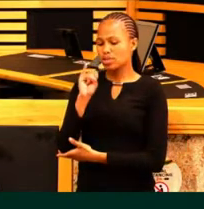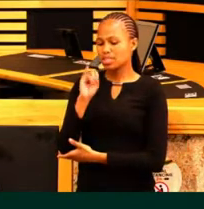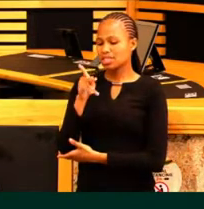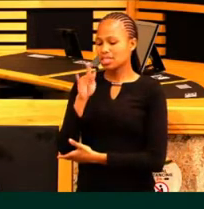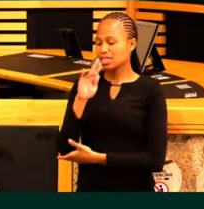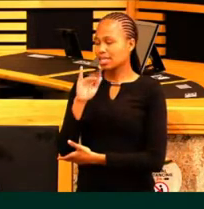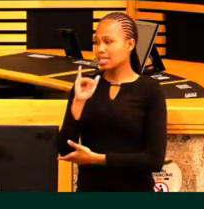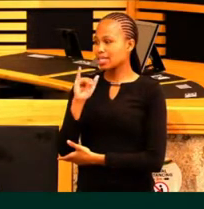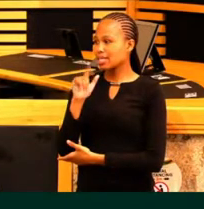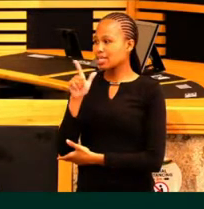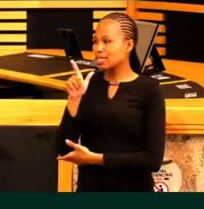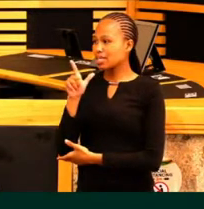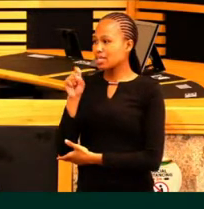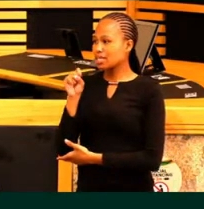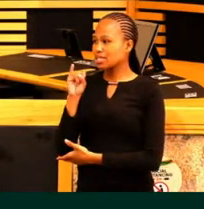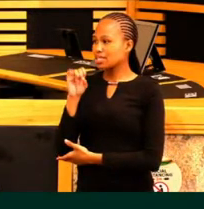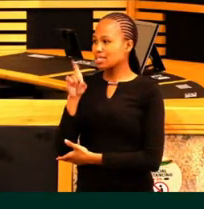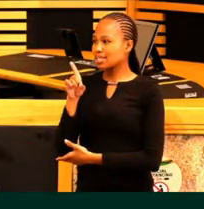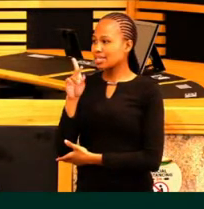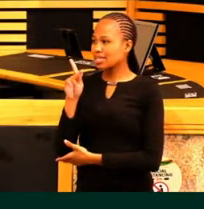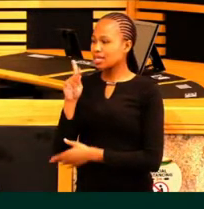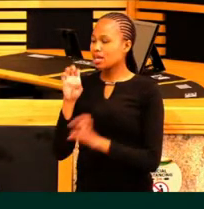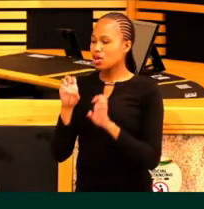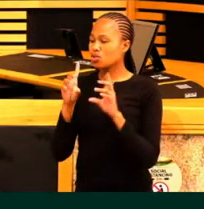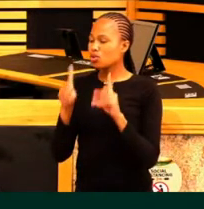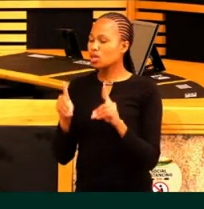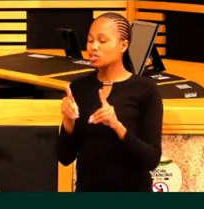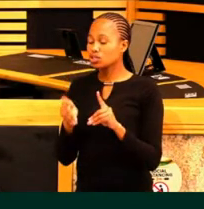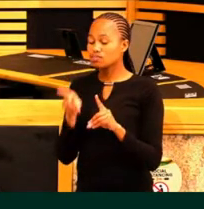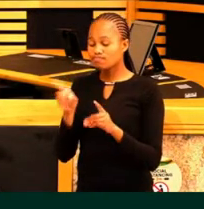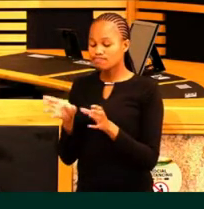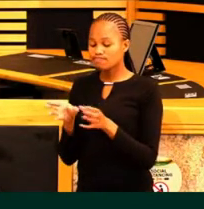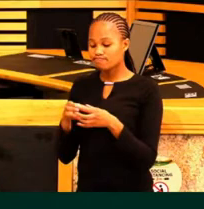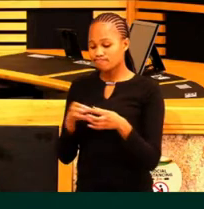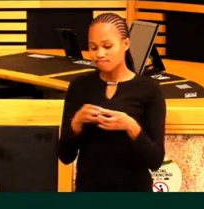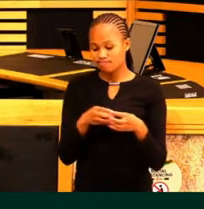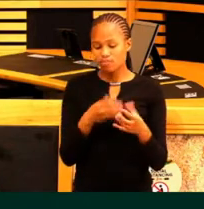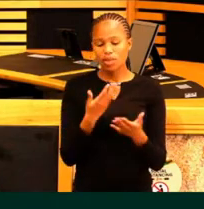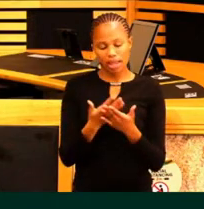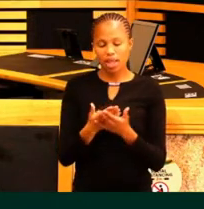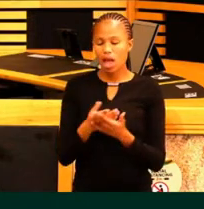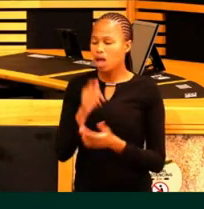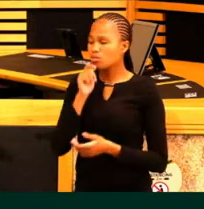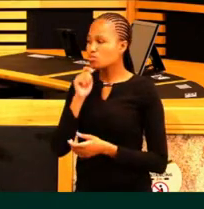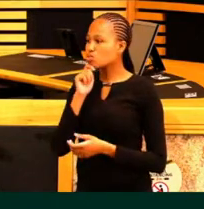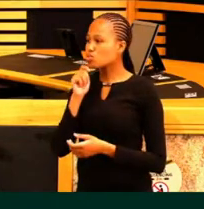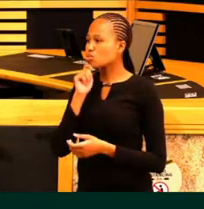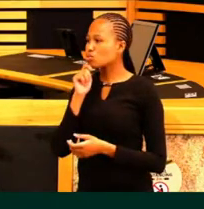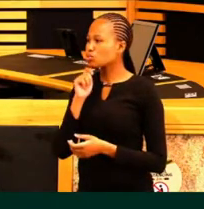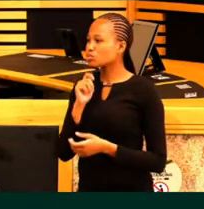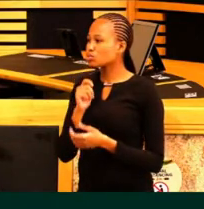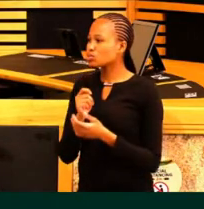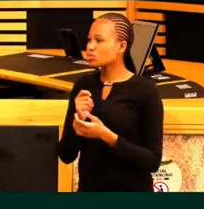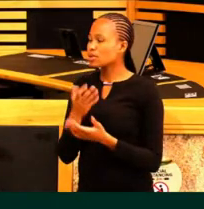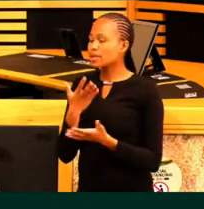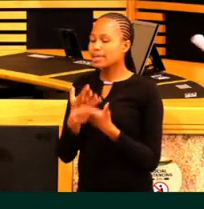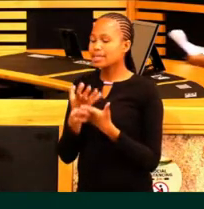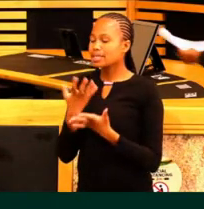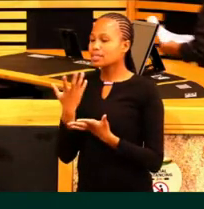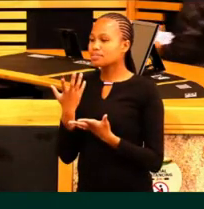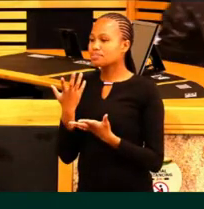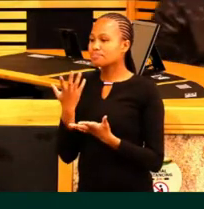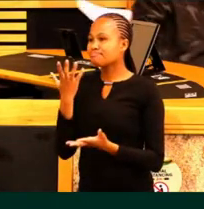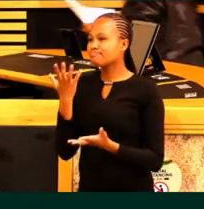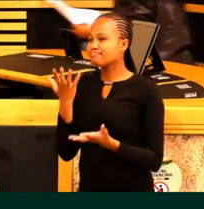College of Education classes can be used to be a satellite at least